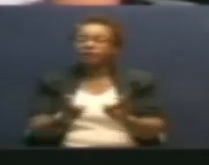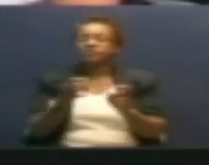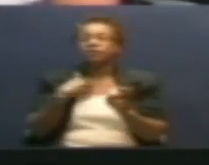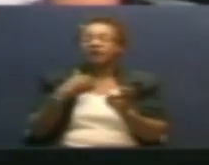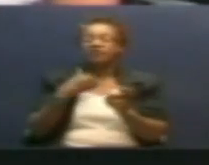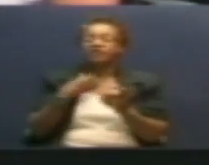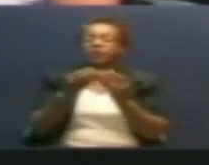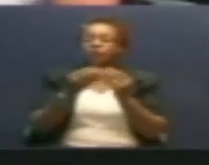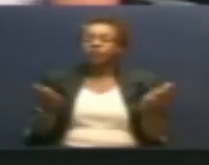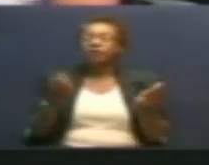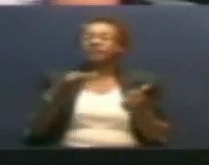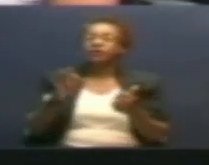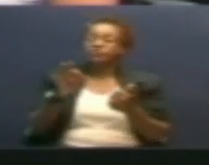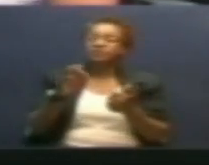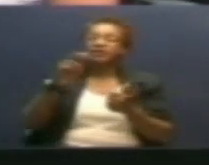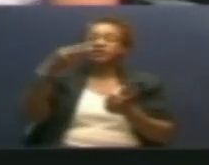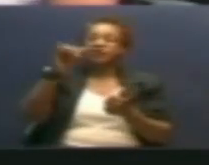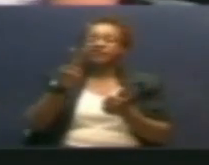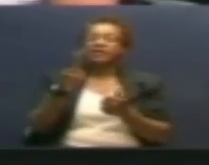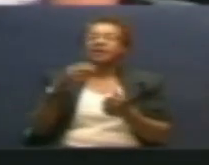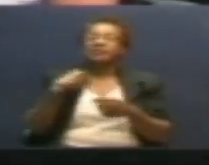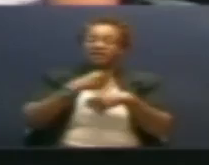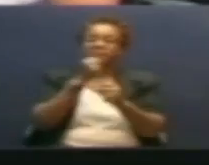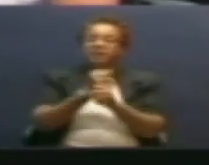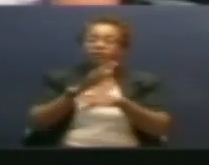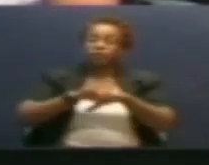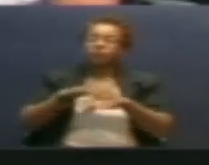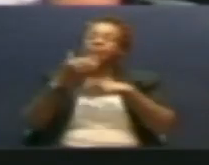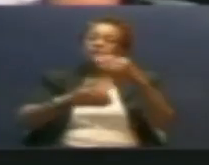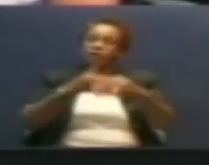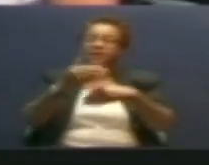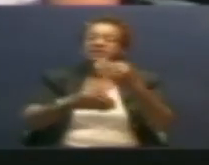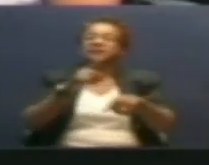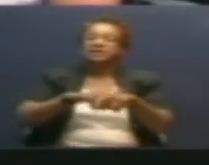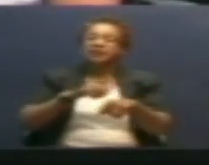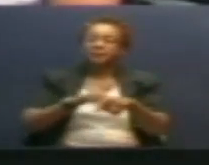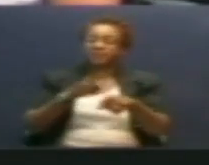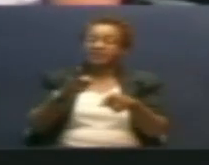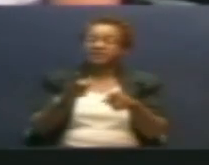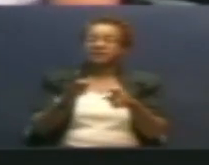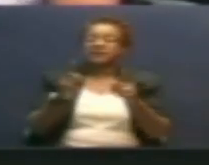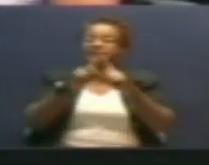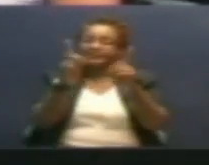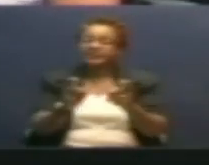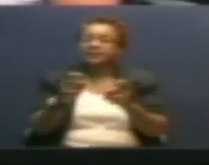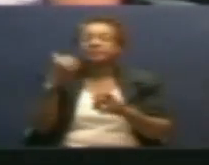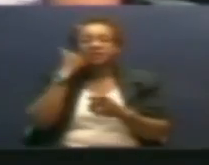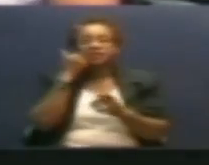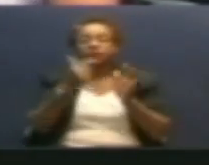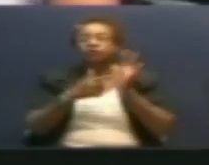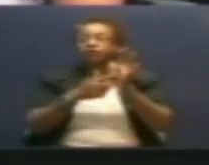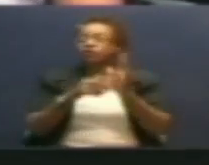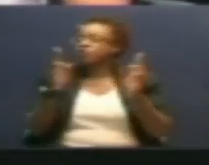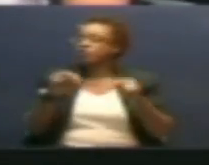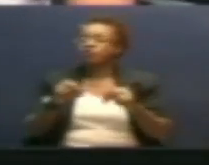for HIV infection say they have made remarkable progress after a test patient showed no sign of the virus